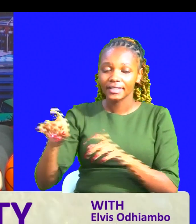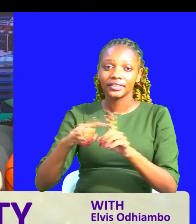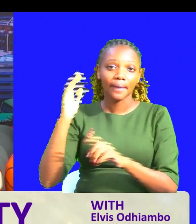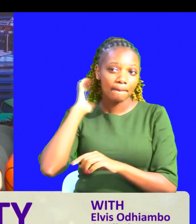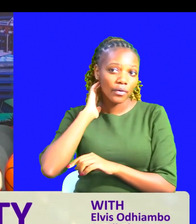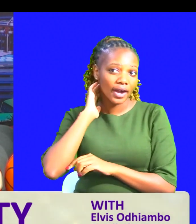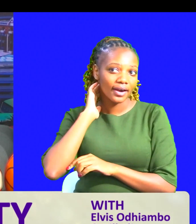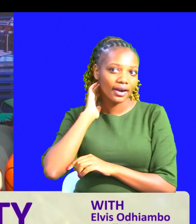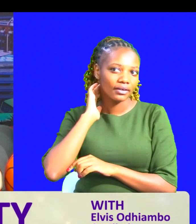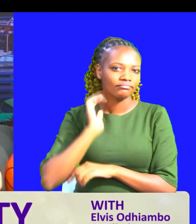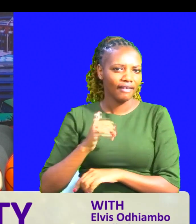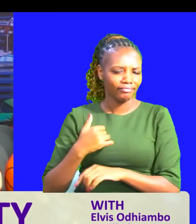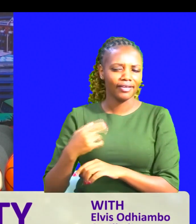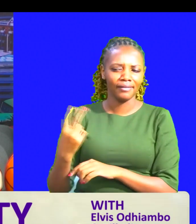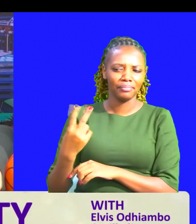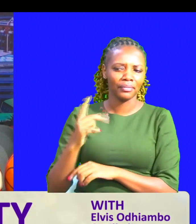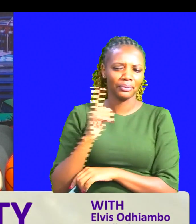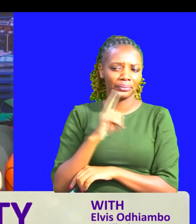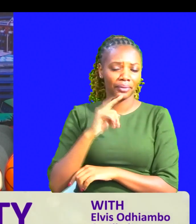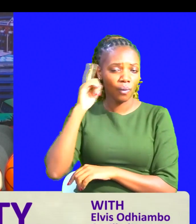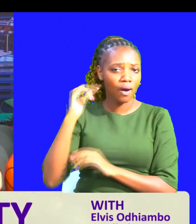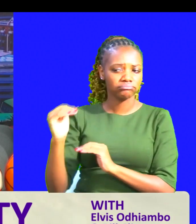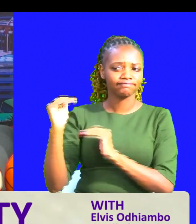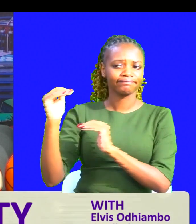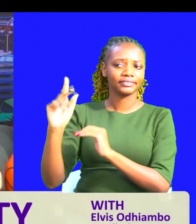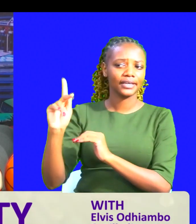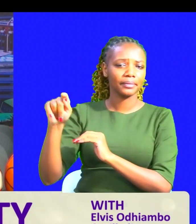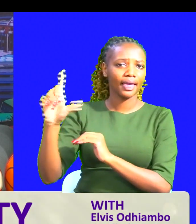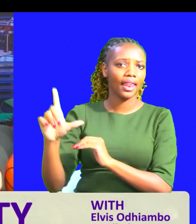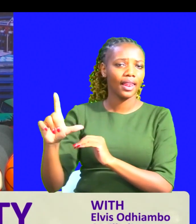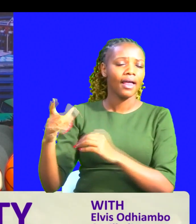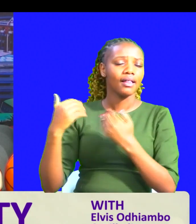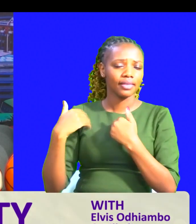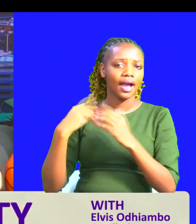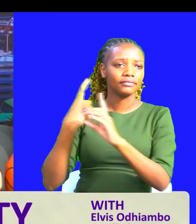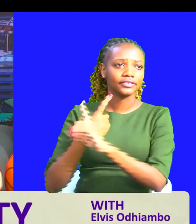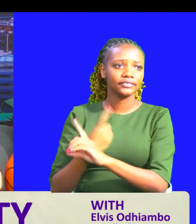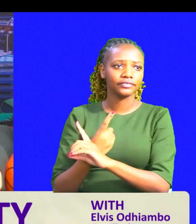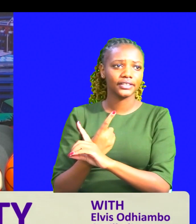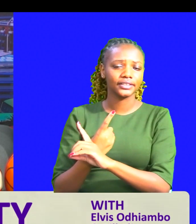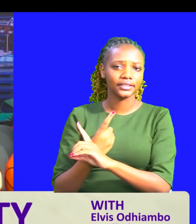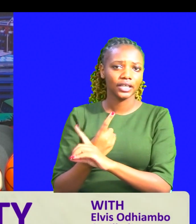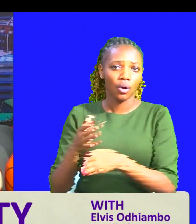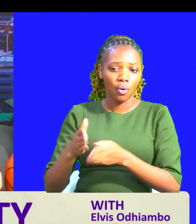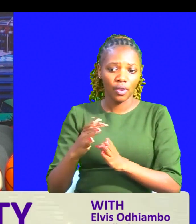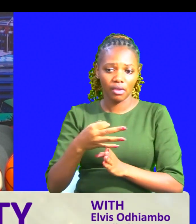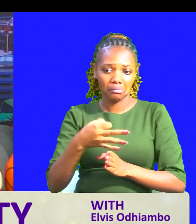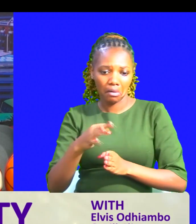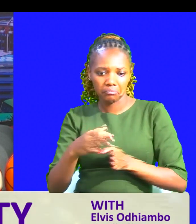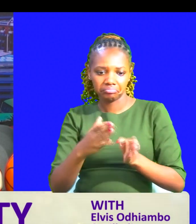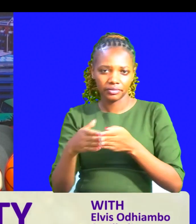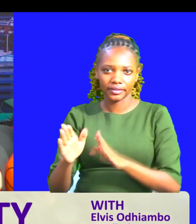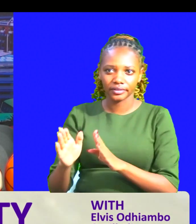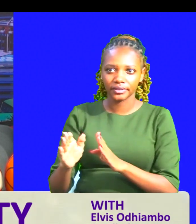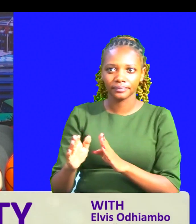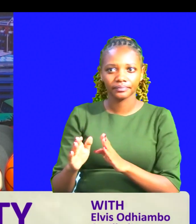offer competition because they've been promoted to the KPL. They're coming with different style of play, tactics.